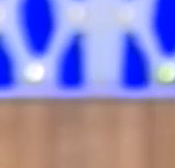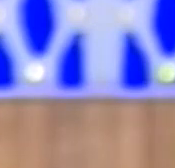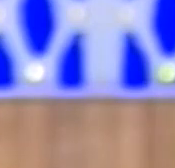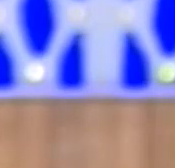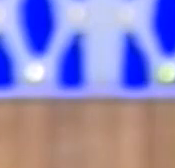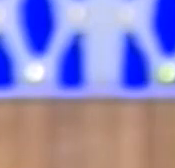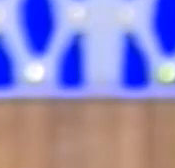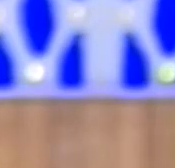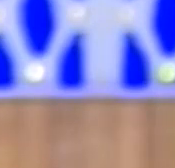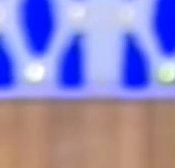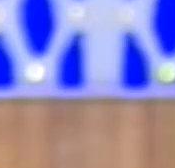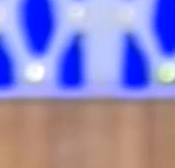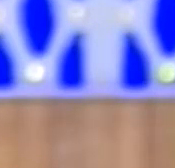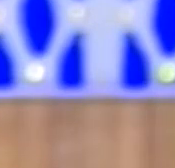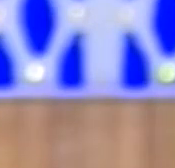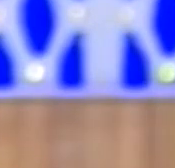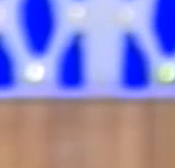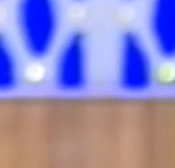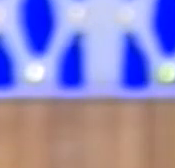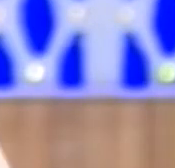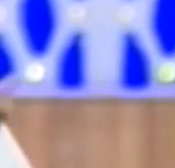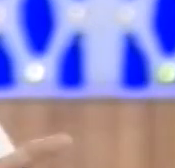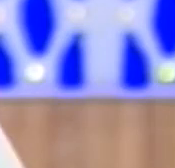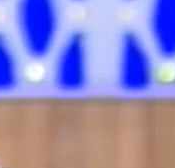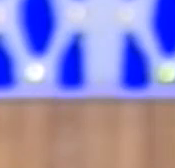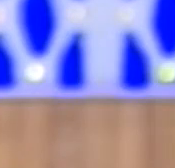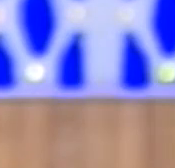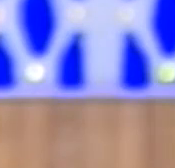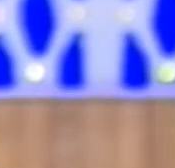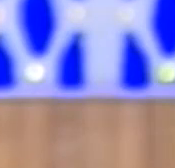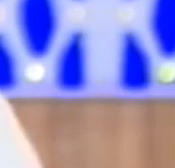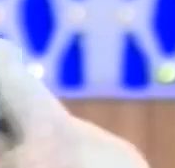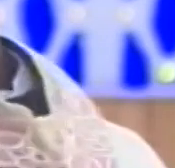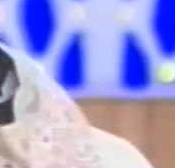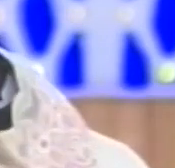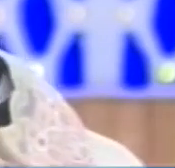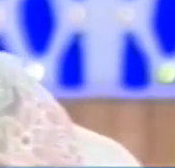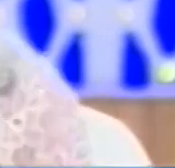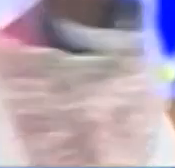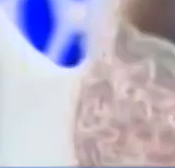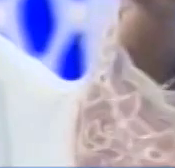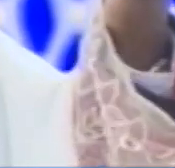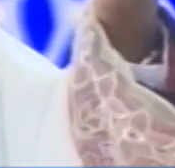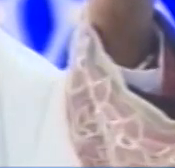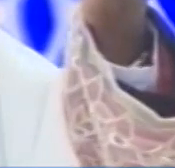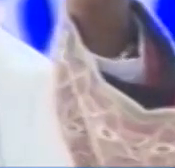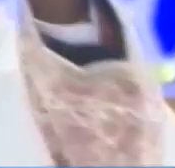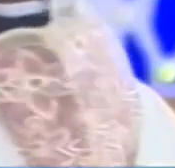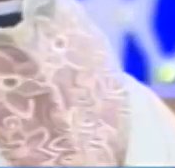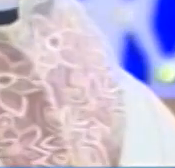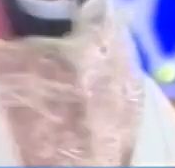media houses and all those who are coming on board. We want to say welcome so that we can tell the world like